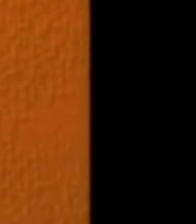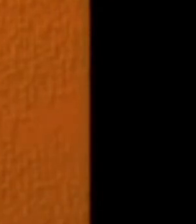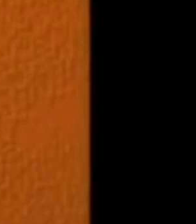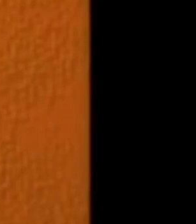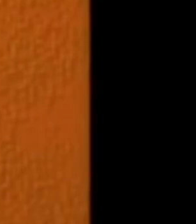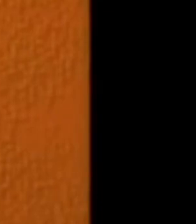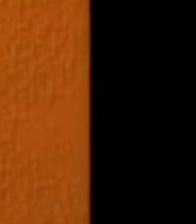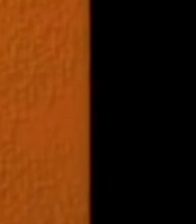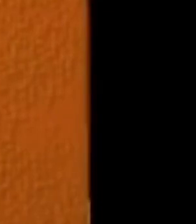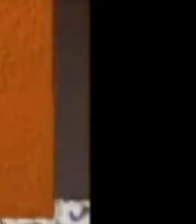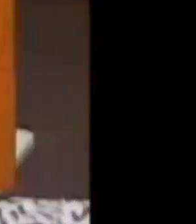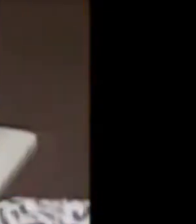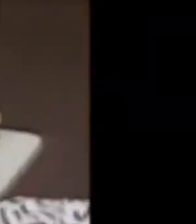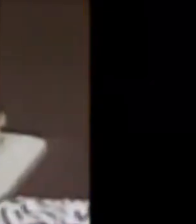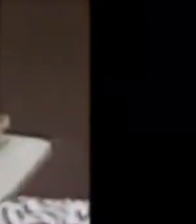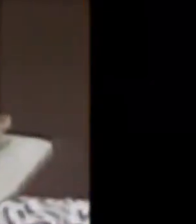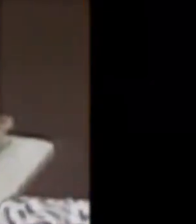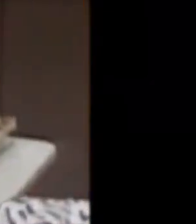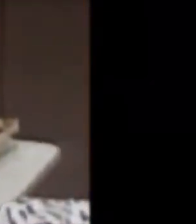Look out.